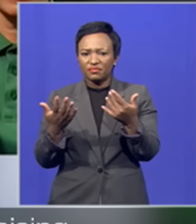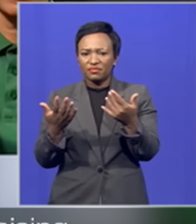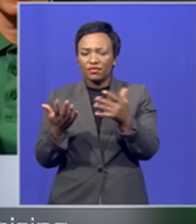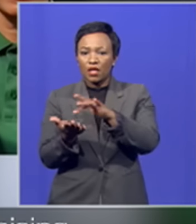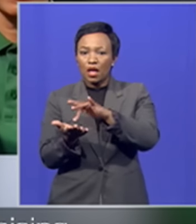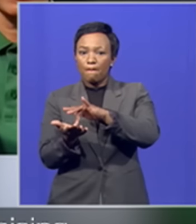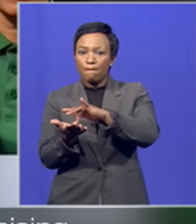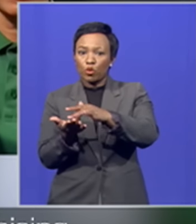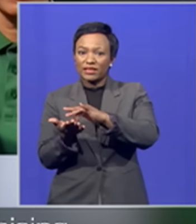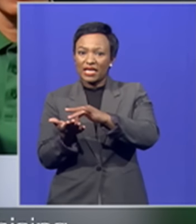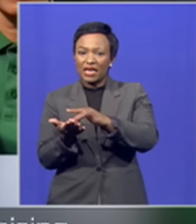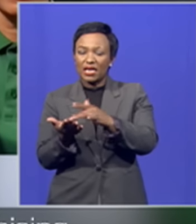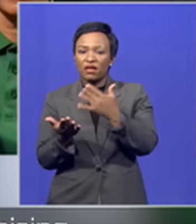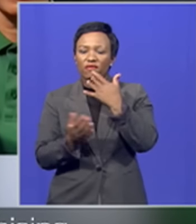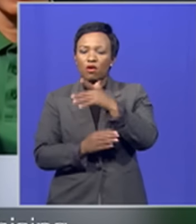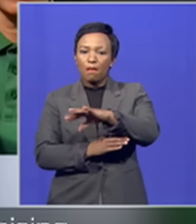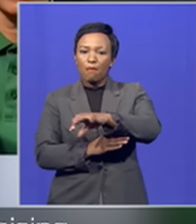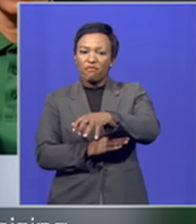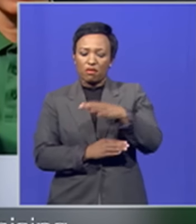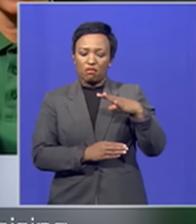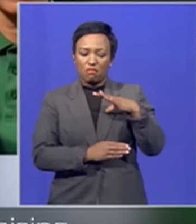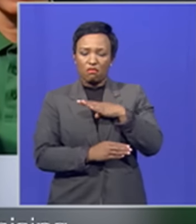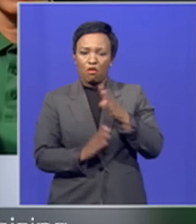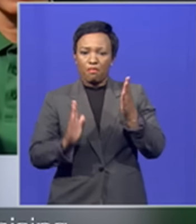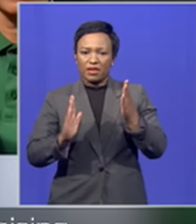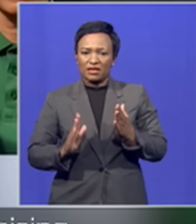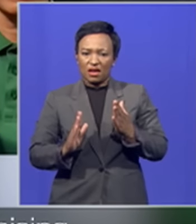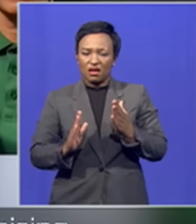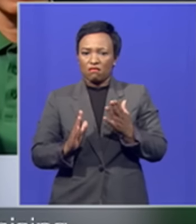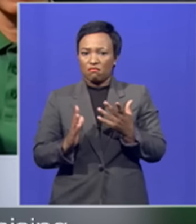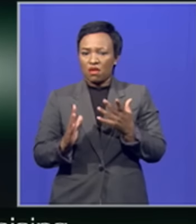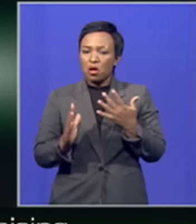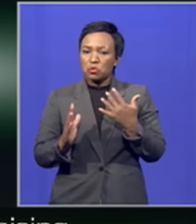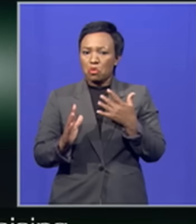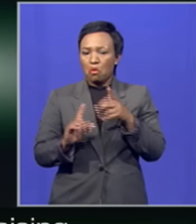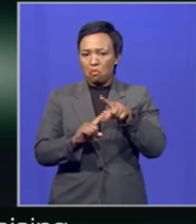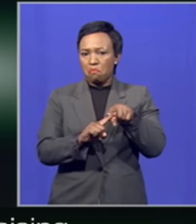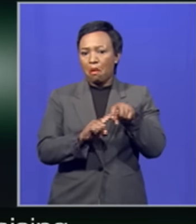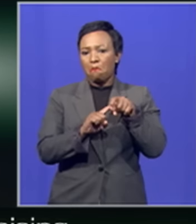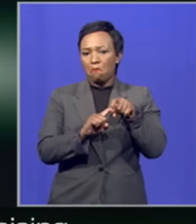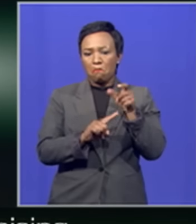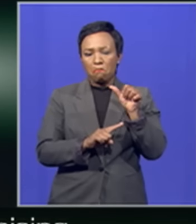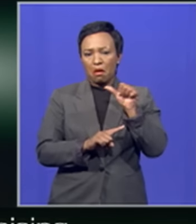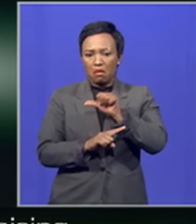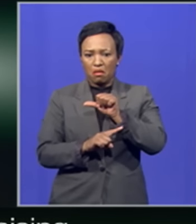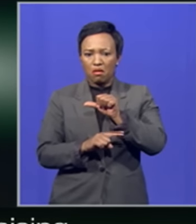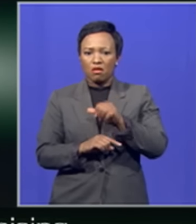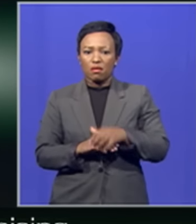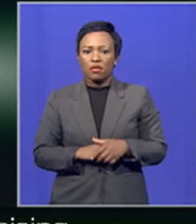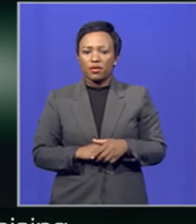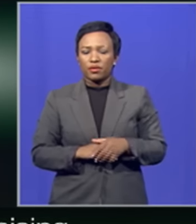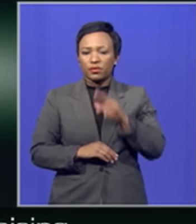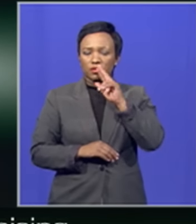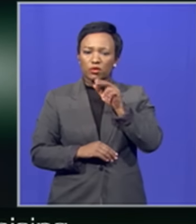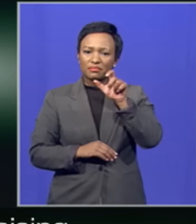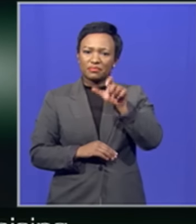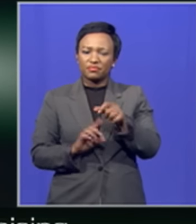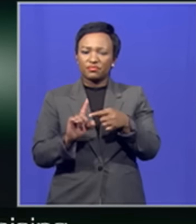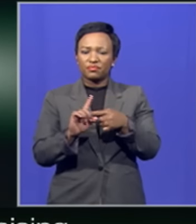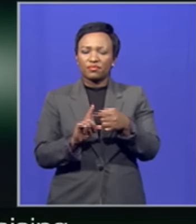poso ya provincial commissioner e gogetse morago. Kabagare Seboledi sa Bosetšhaba sa Mapodisi Athlenda